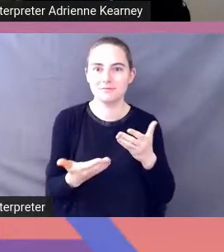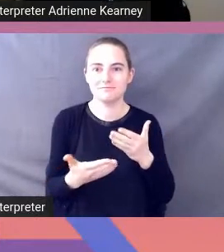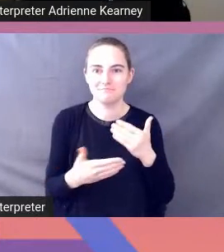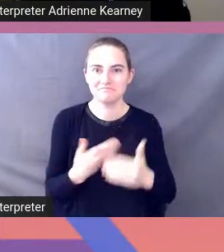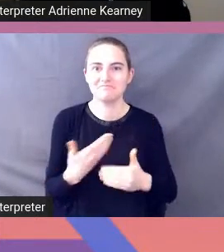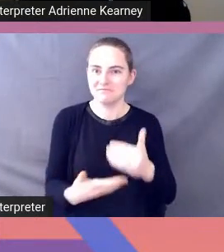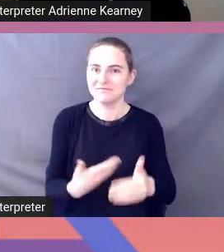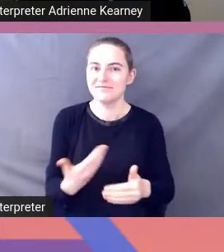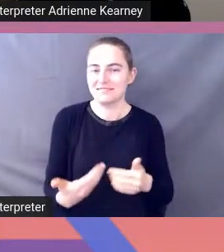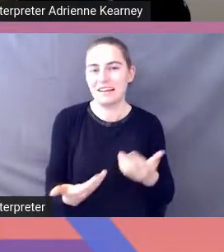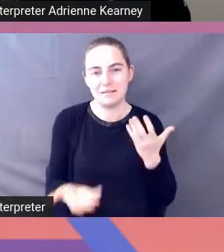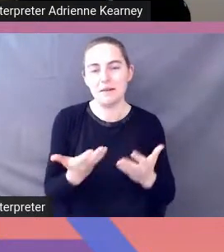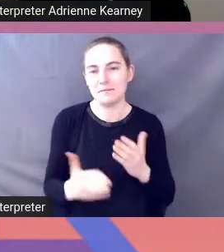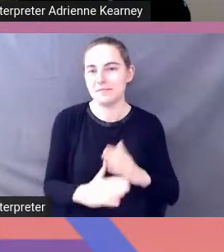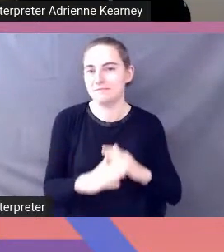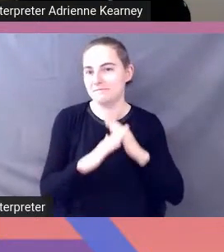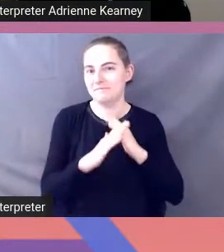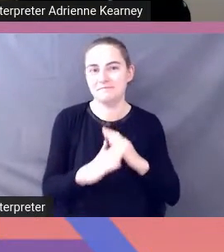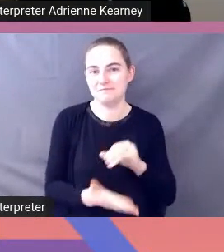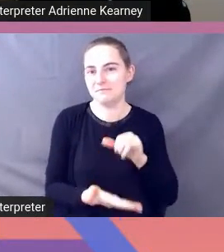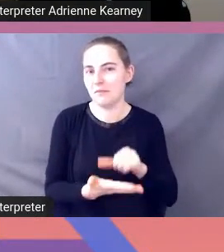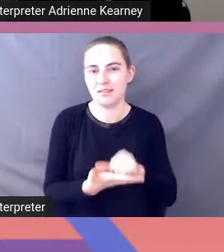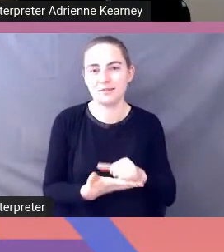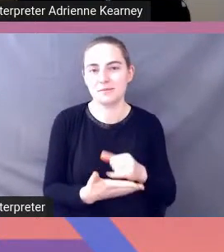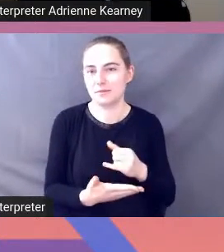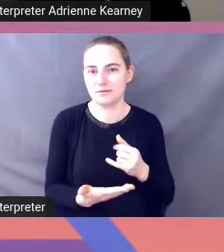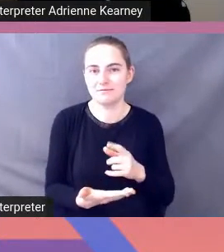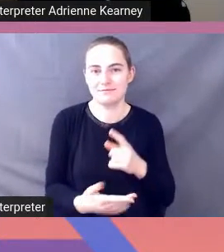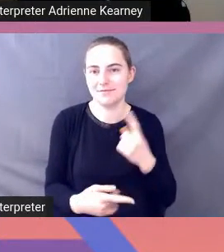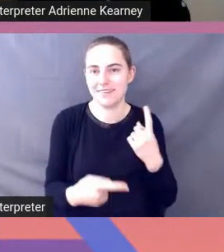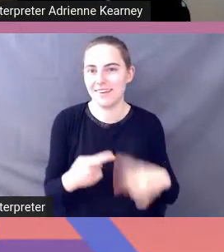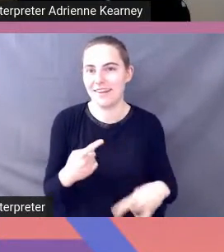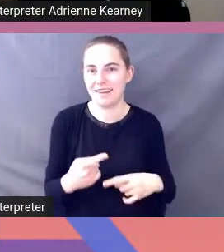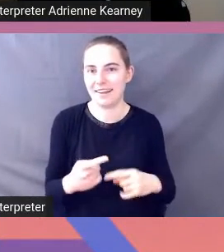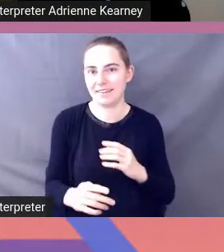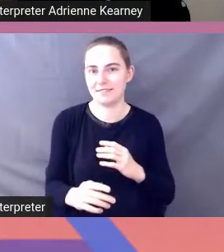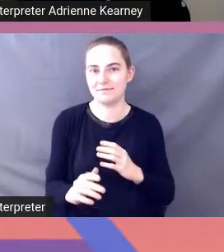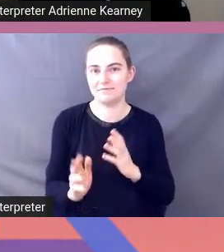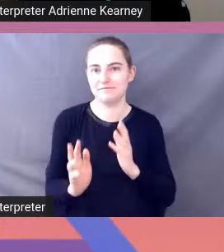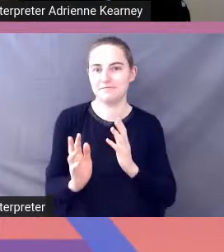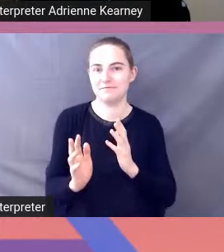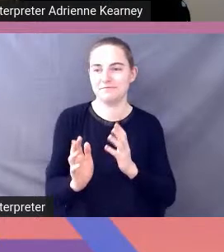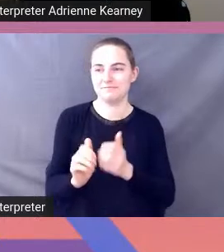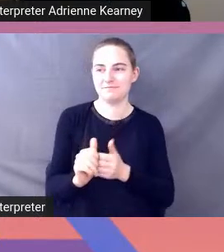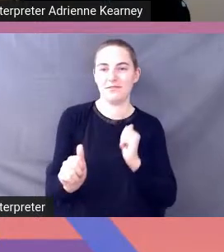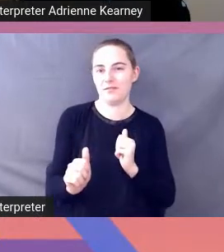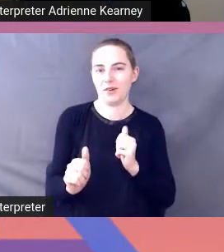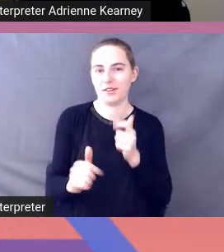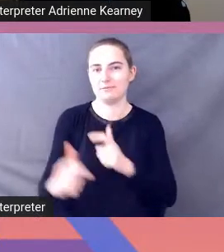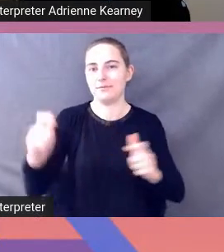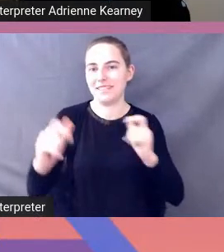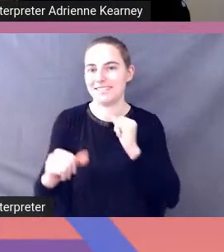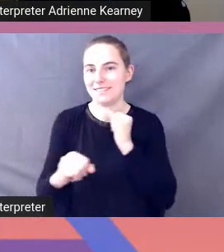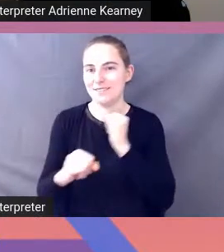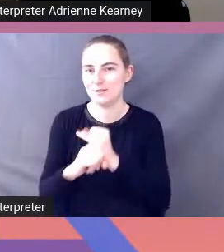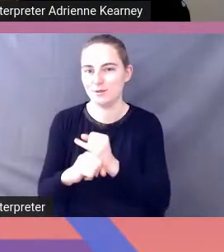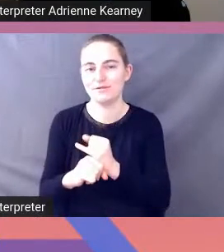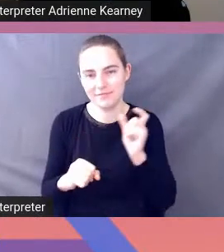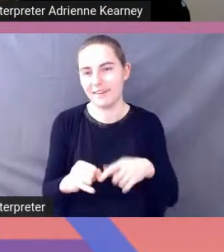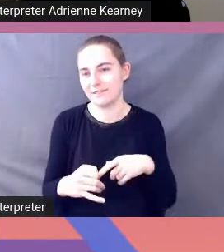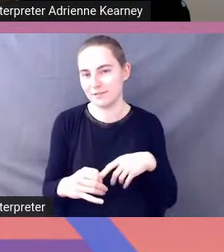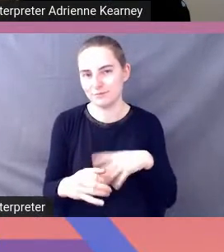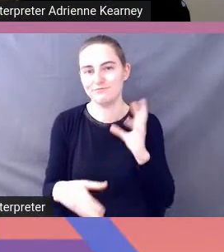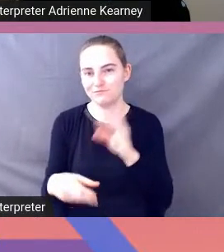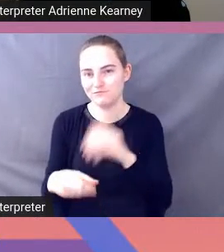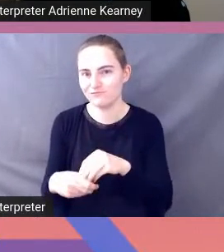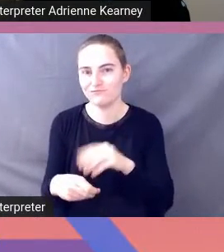institutions if I want to be an artist, if I want to make that my career. But I feel almost most times when I